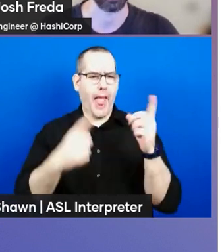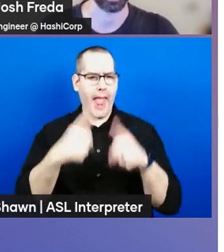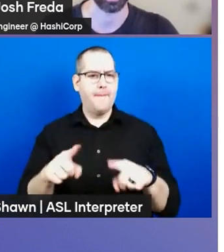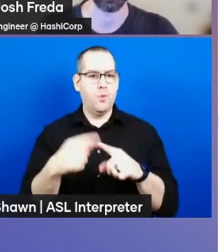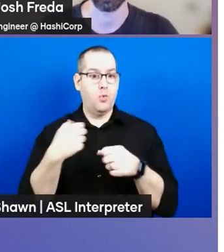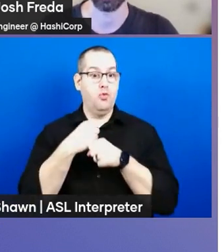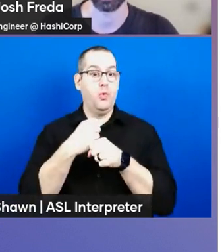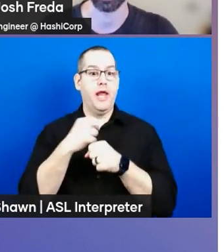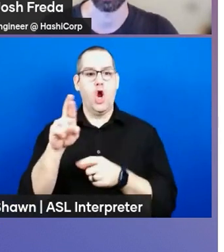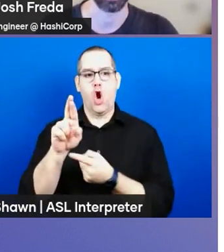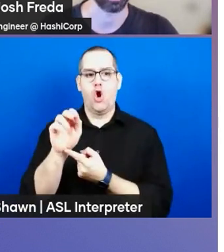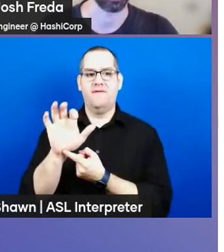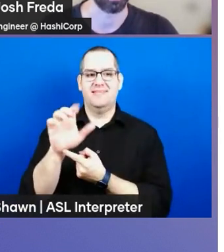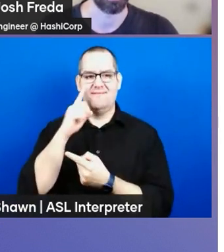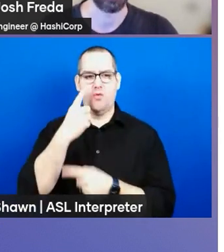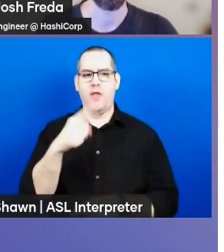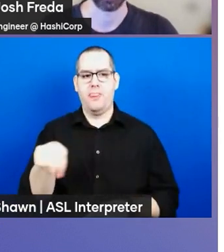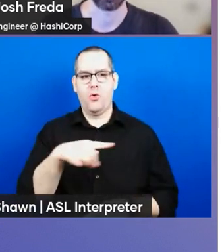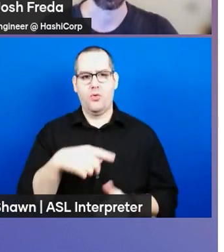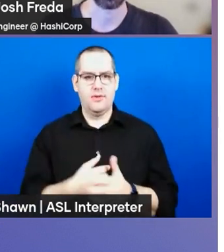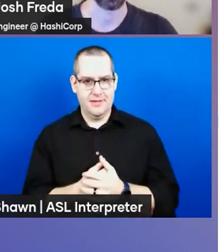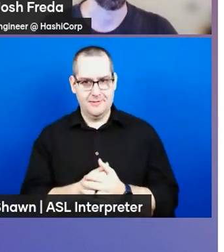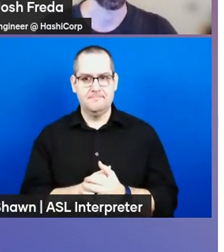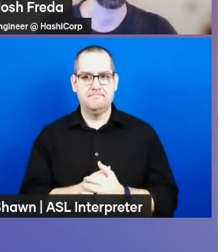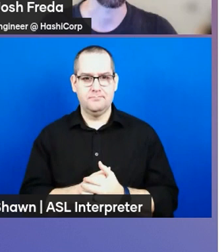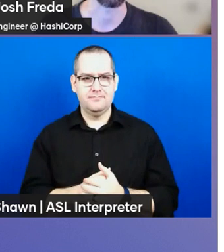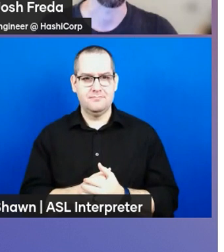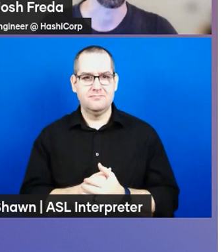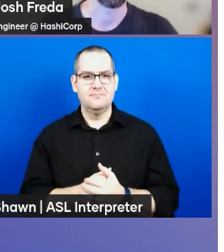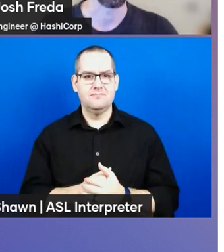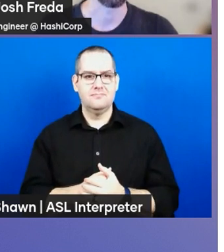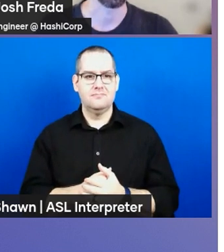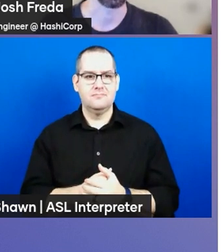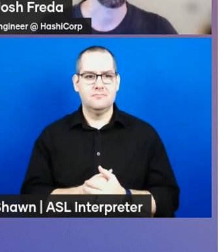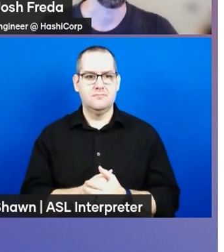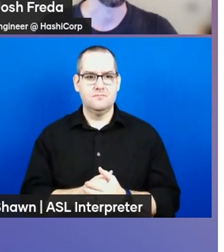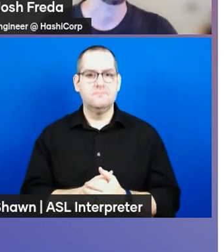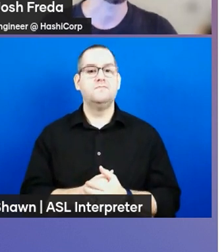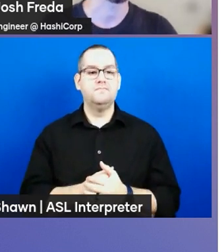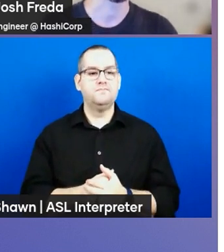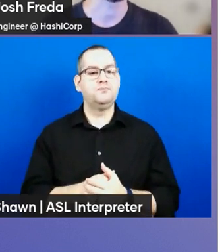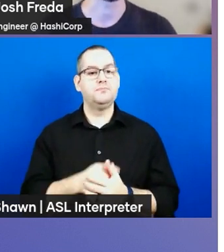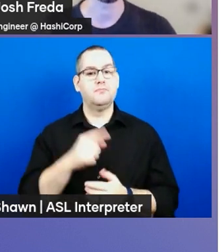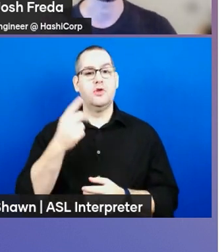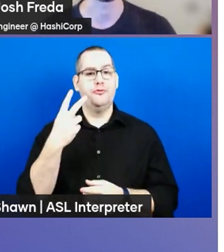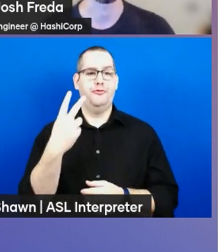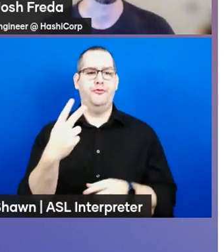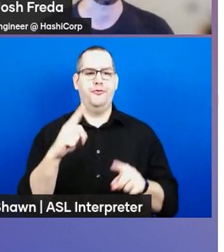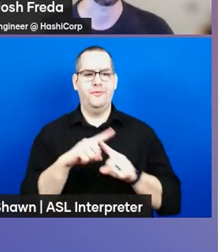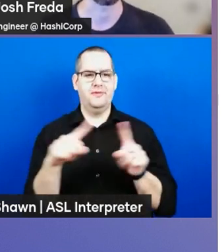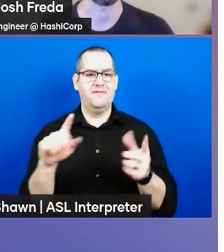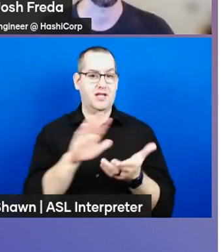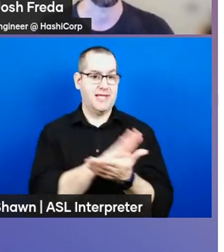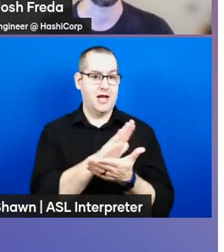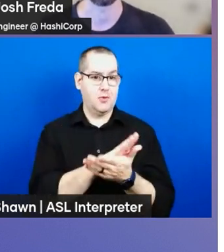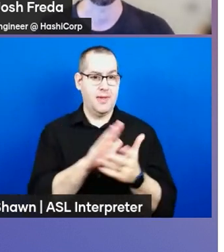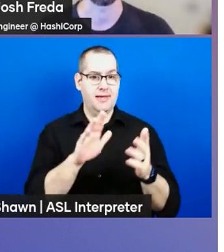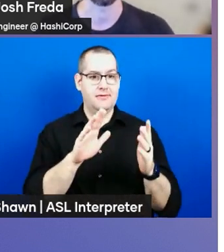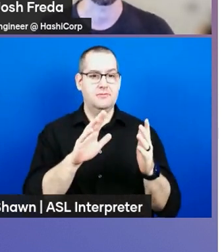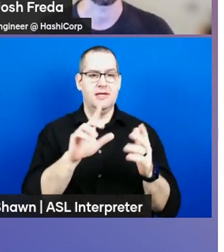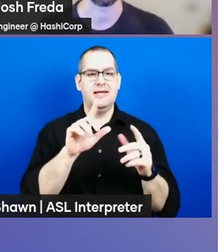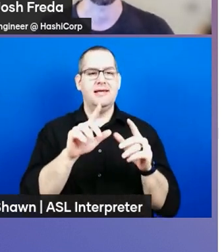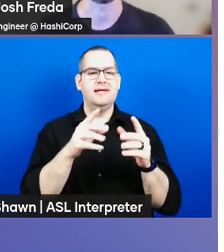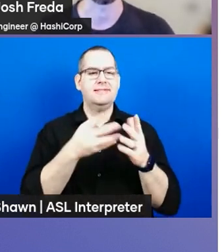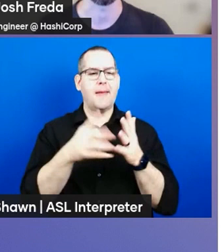create an RFC for one of those. So next, so here are the two different document templates that we open sourced